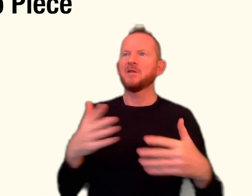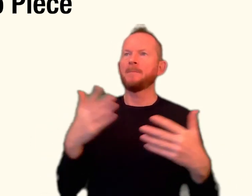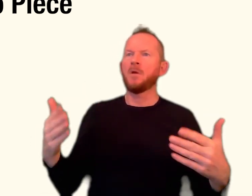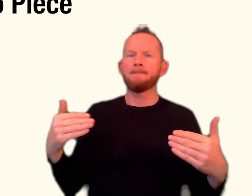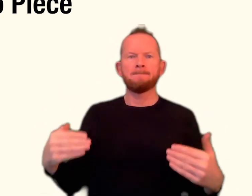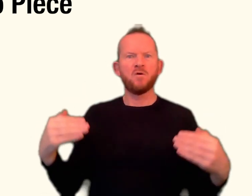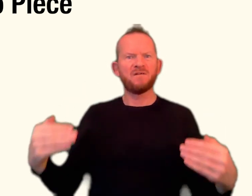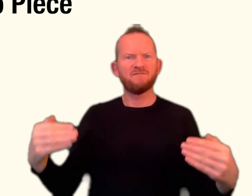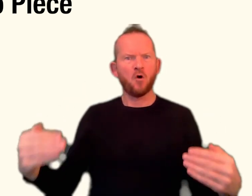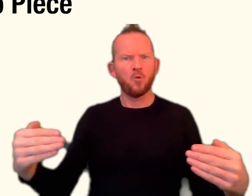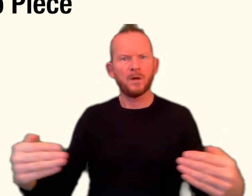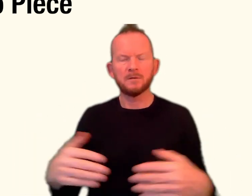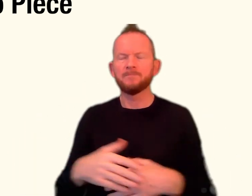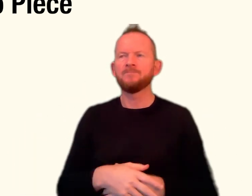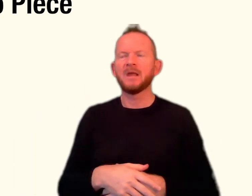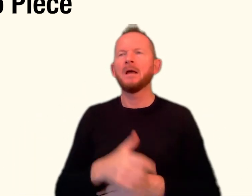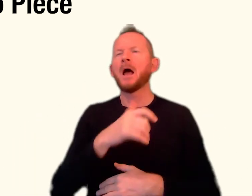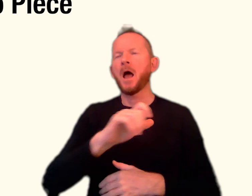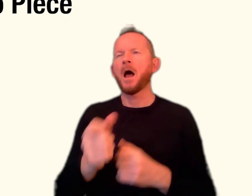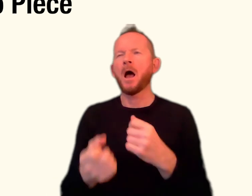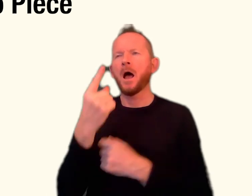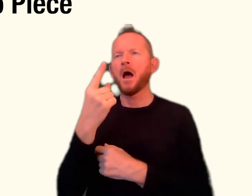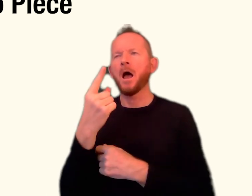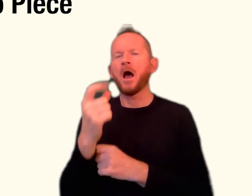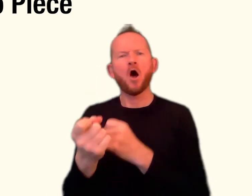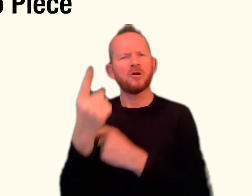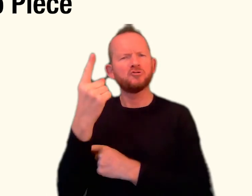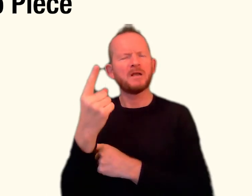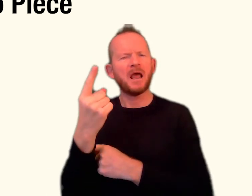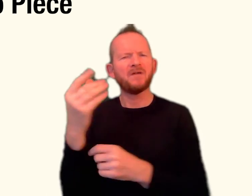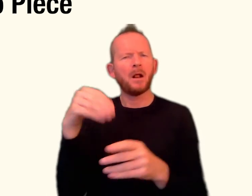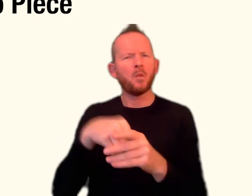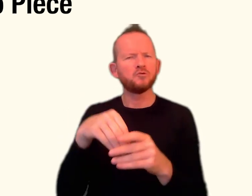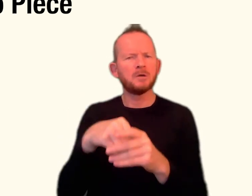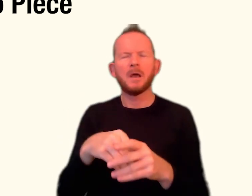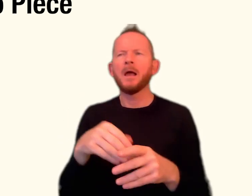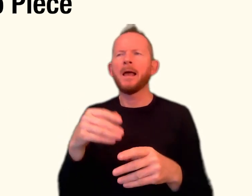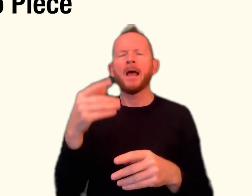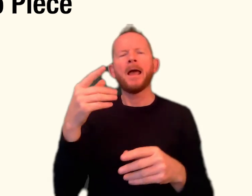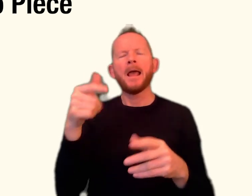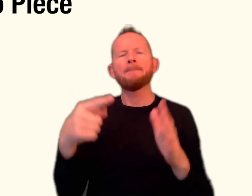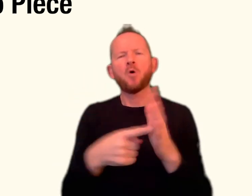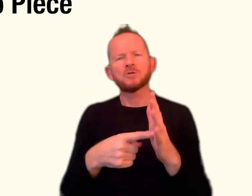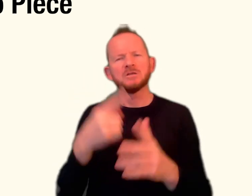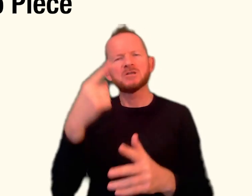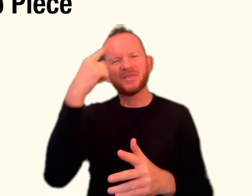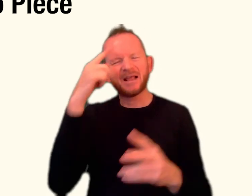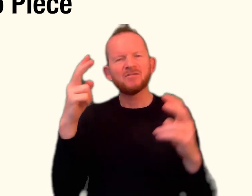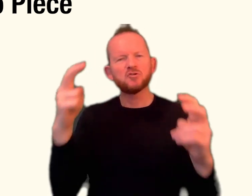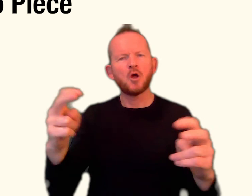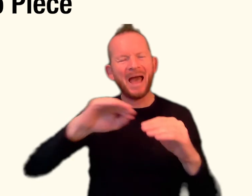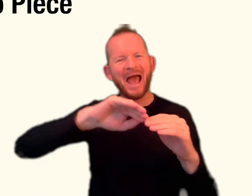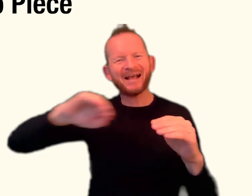forward? To begin to understand the origin of inclusion, it is important to consider the term exclusion. For many, exclusion means